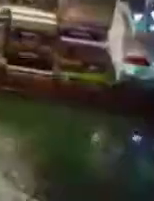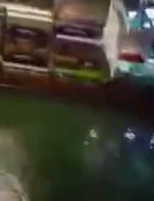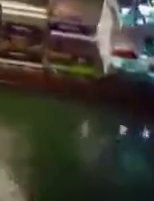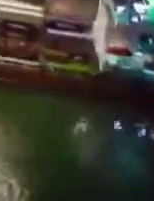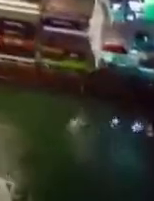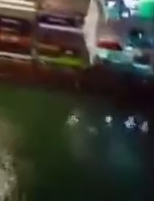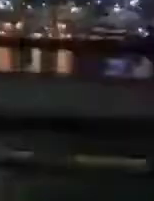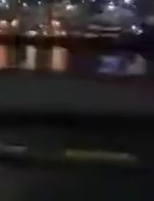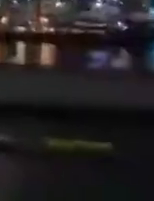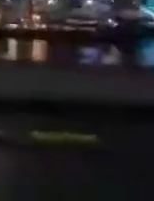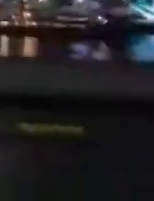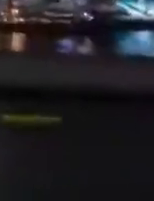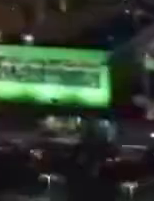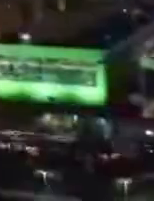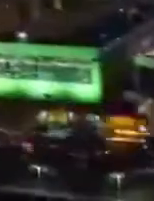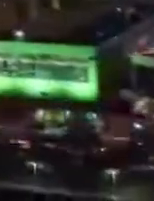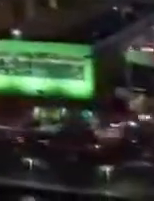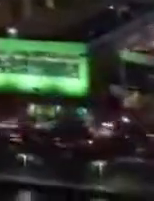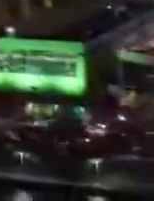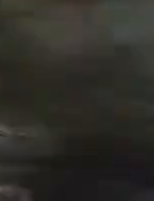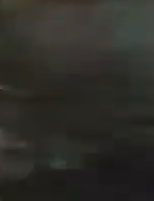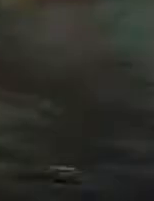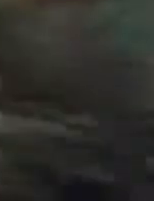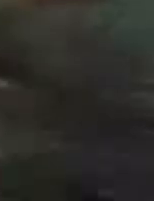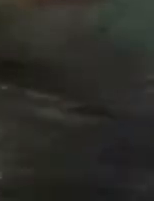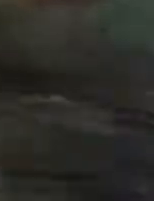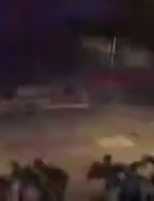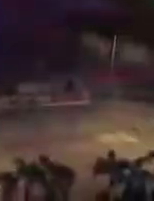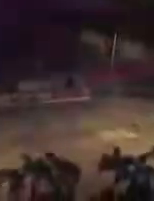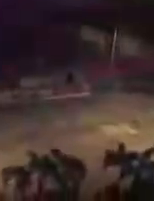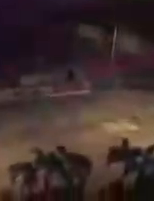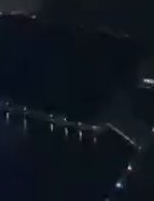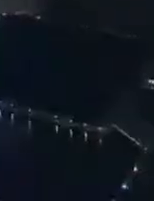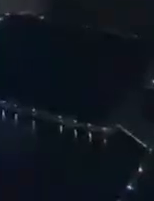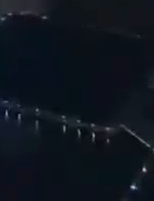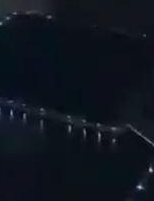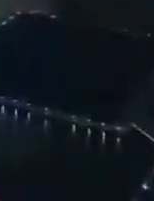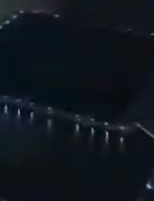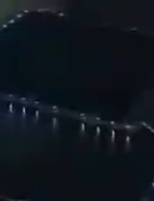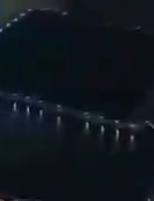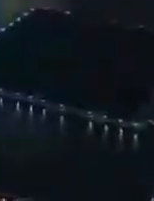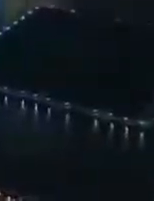Die Zukunft der Arbeit als Aufgabe, Design neuer Arbeitsfelder.